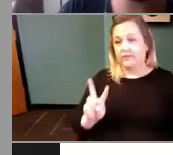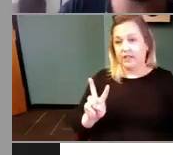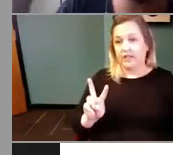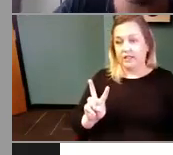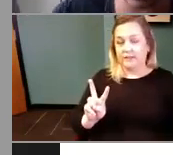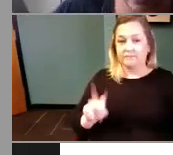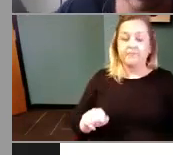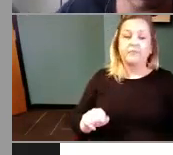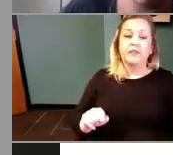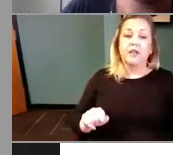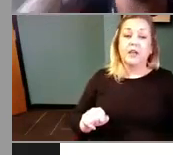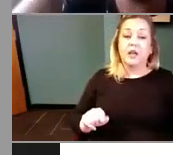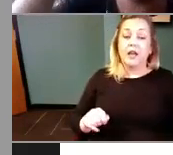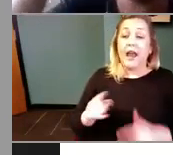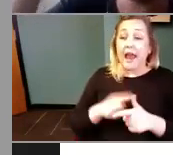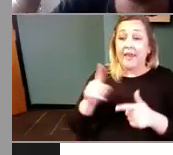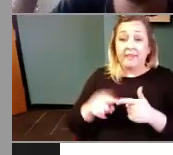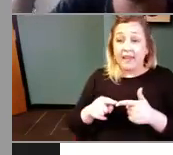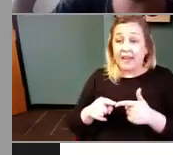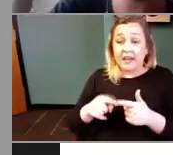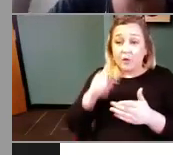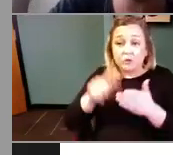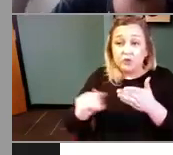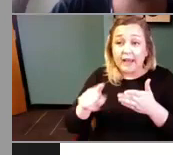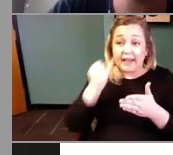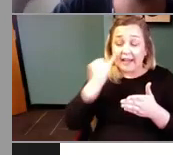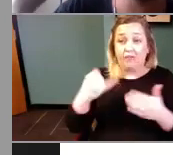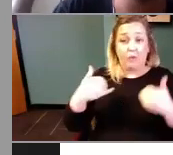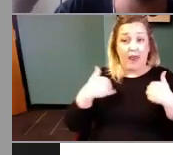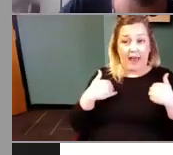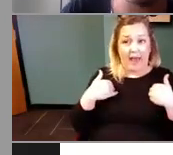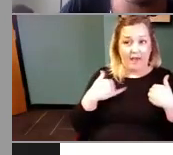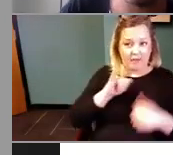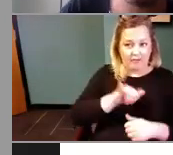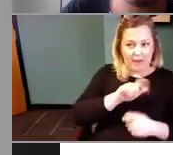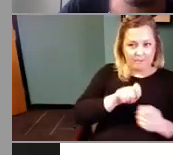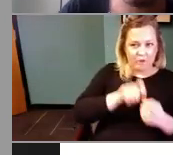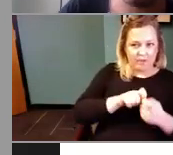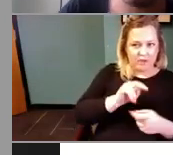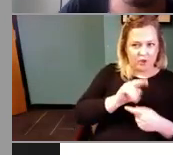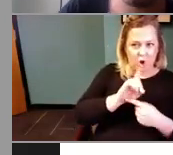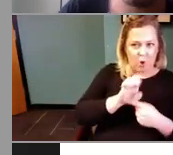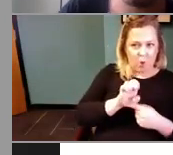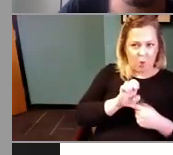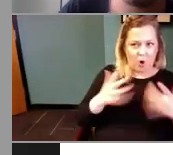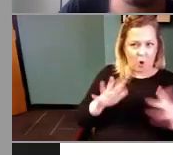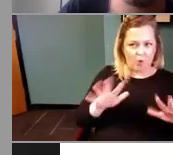we are checking if we have that particular node that has already been inserted in that list.